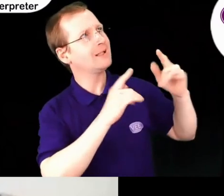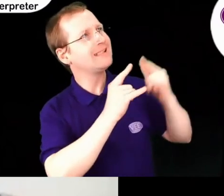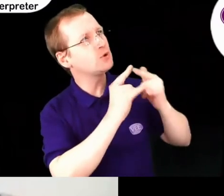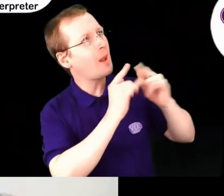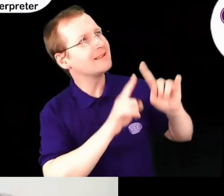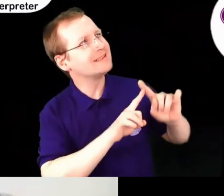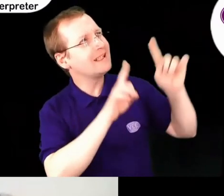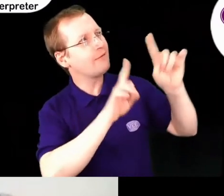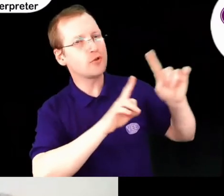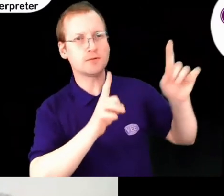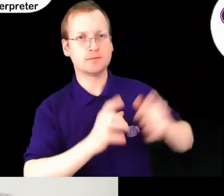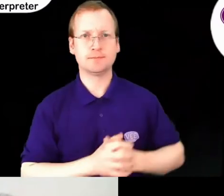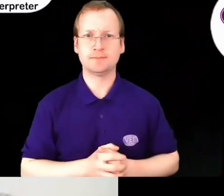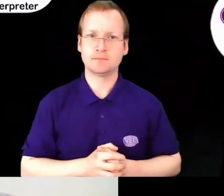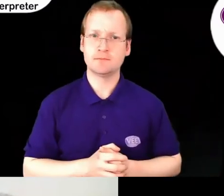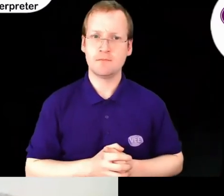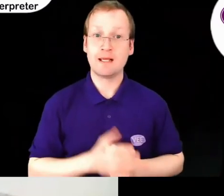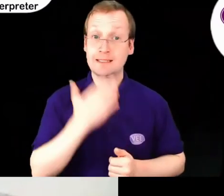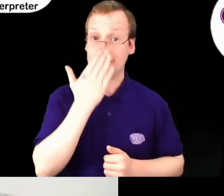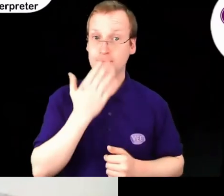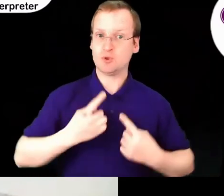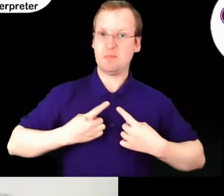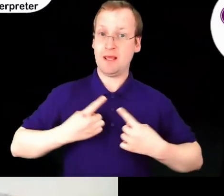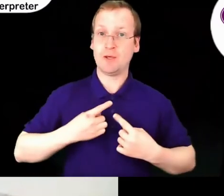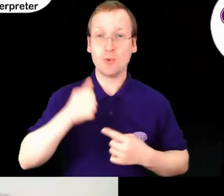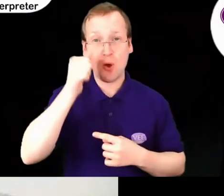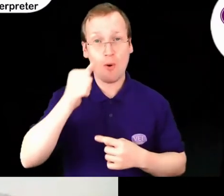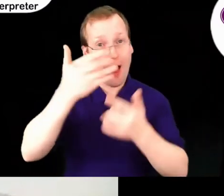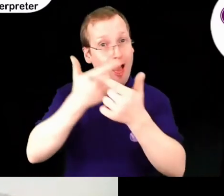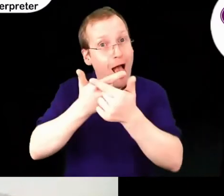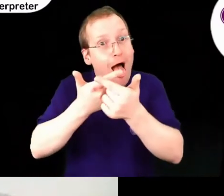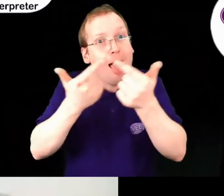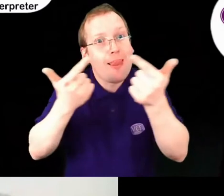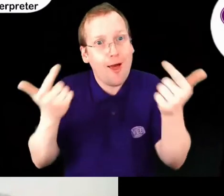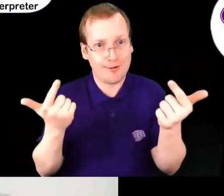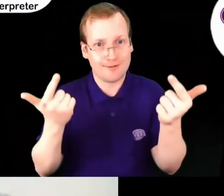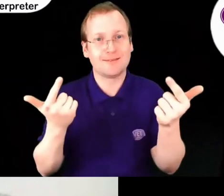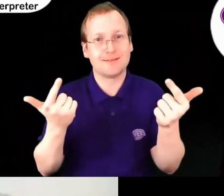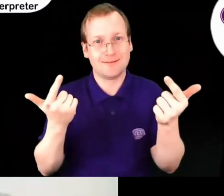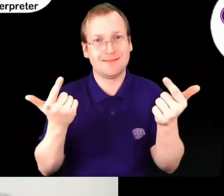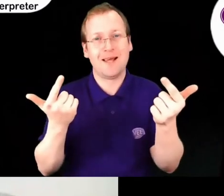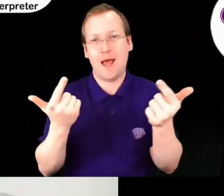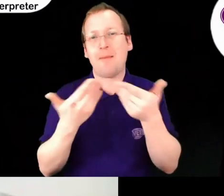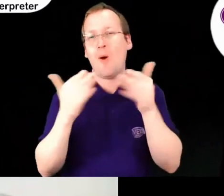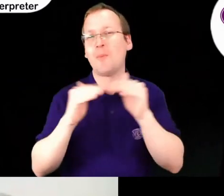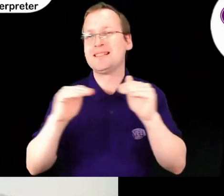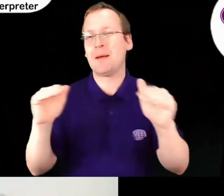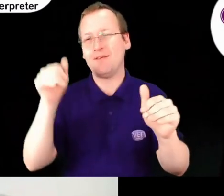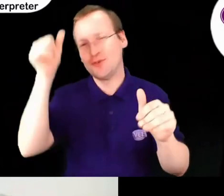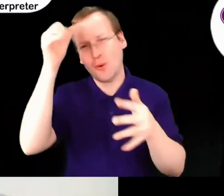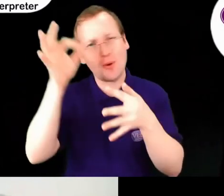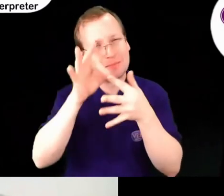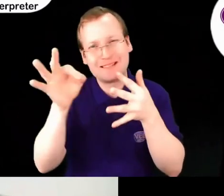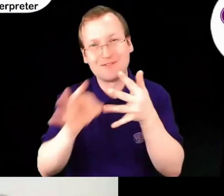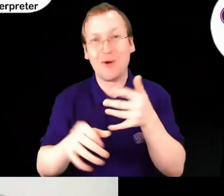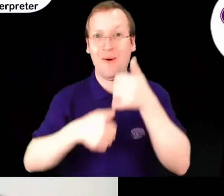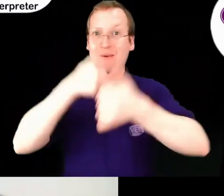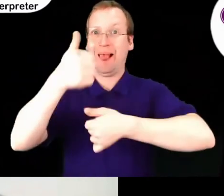Absolutely, thank you. It sounds to me like you know an awful lot about Open Table, even whilst not knowing some of the specifics, so well done